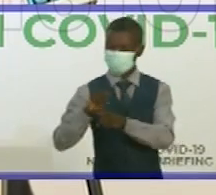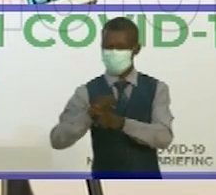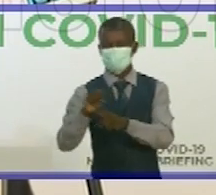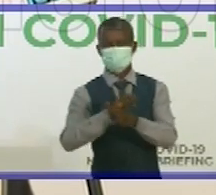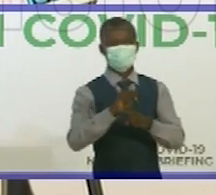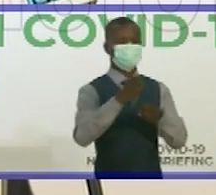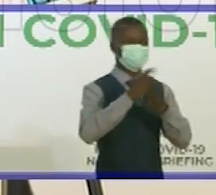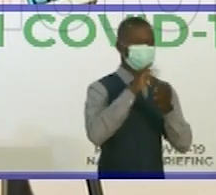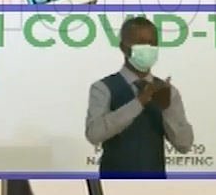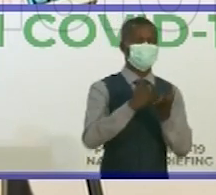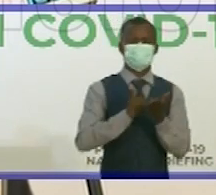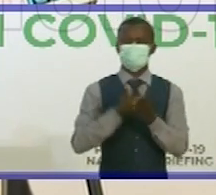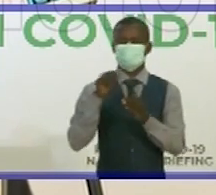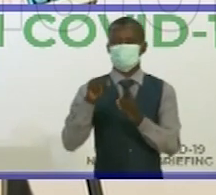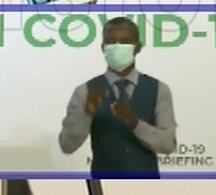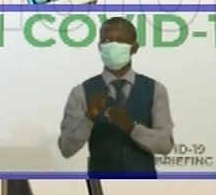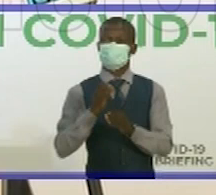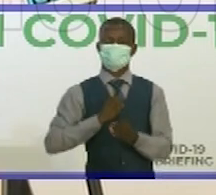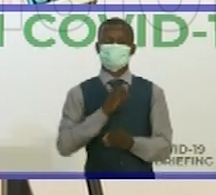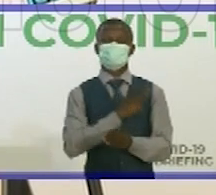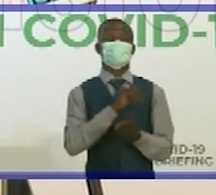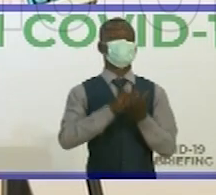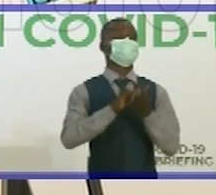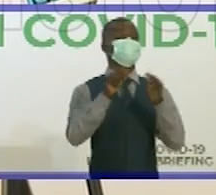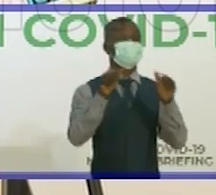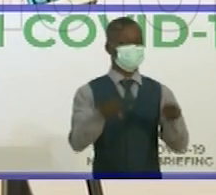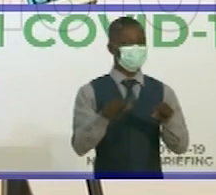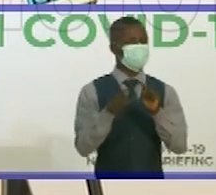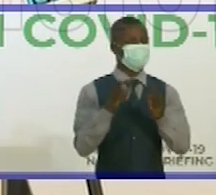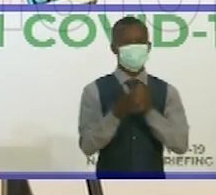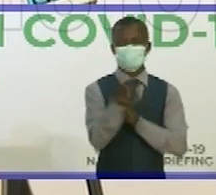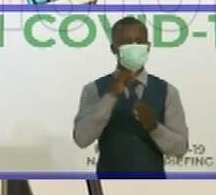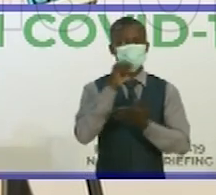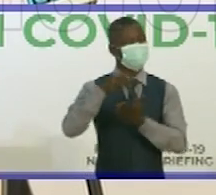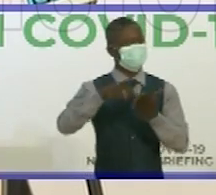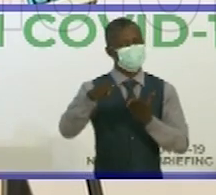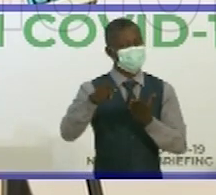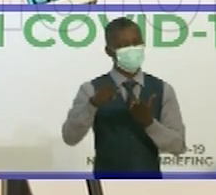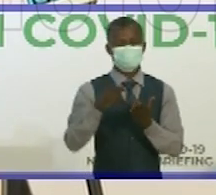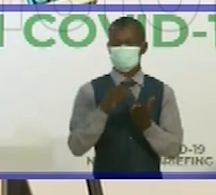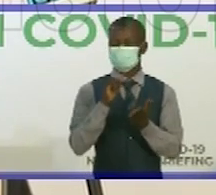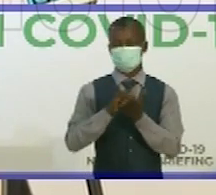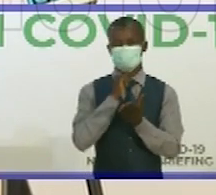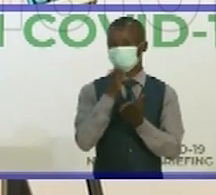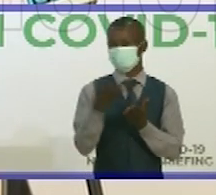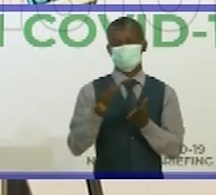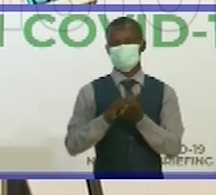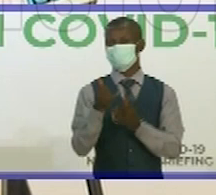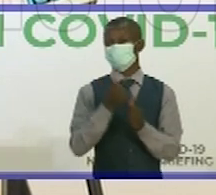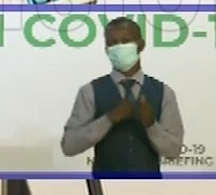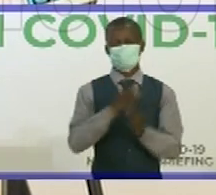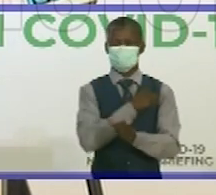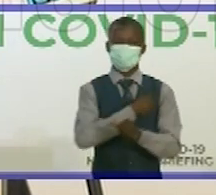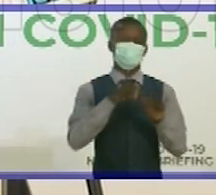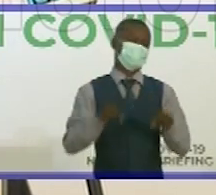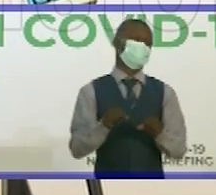the necessary staff. So that is possible, but if you are not accredited, this is not something that anybody should be treating